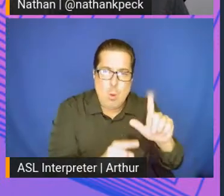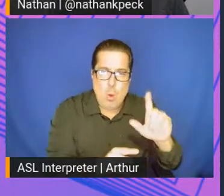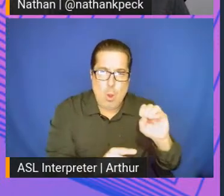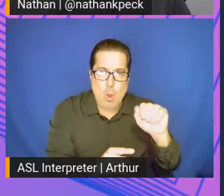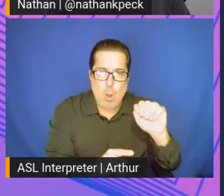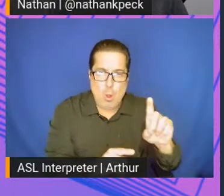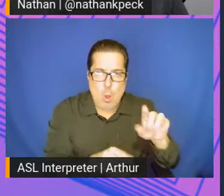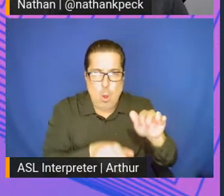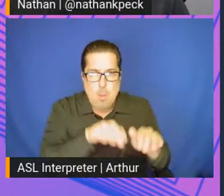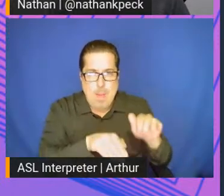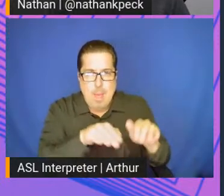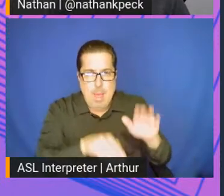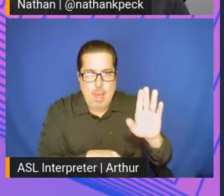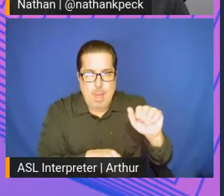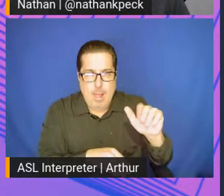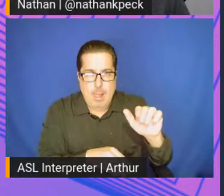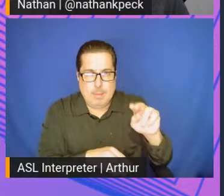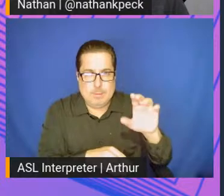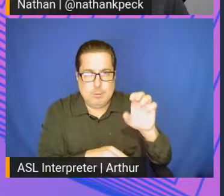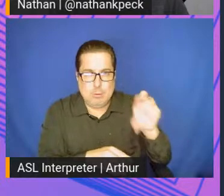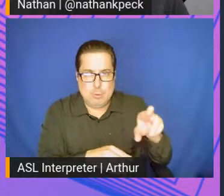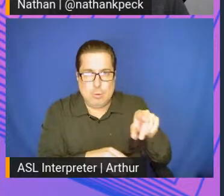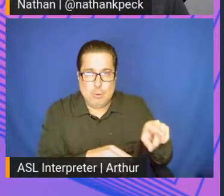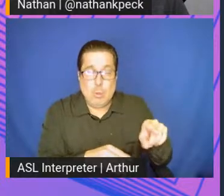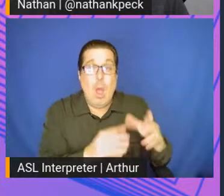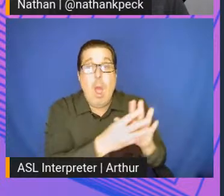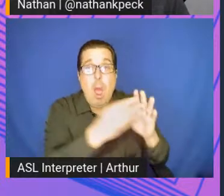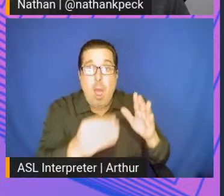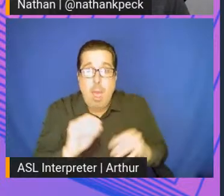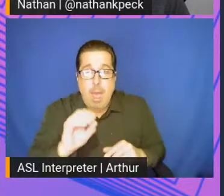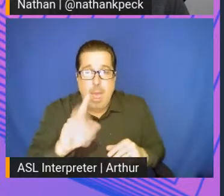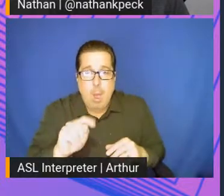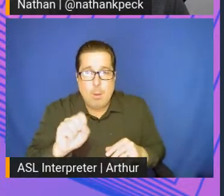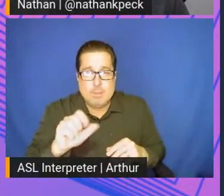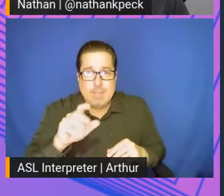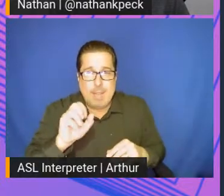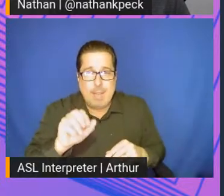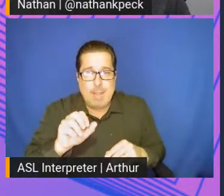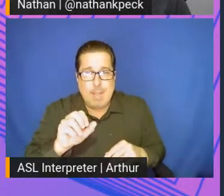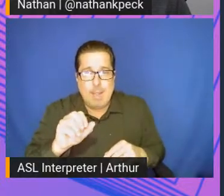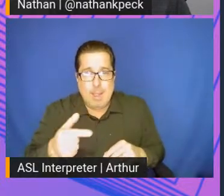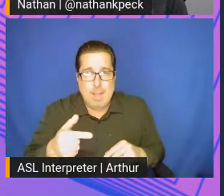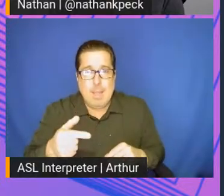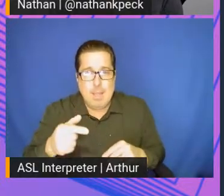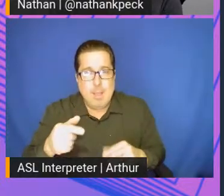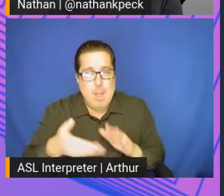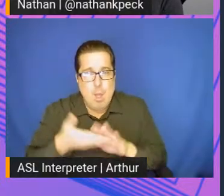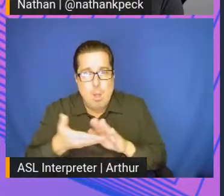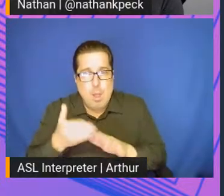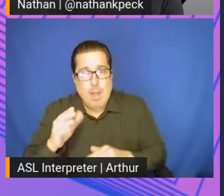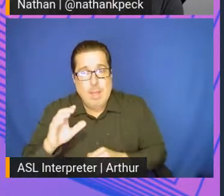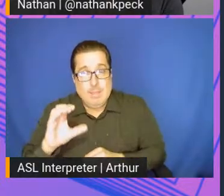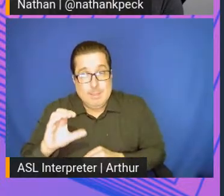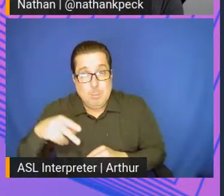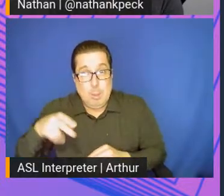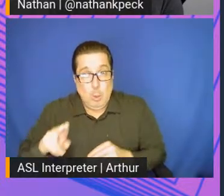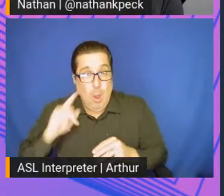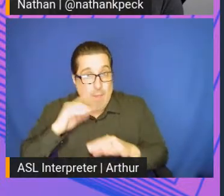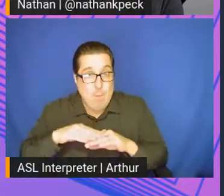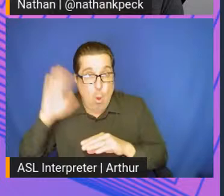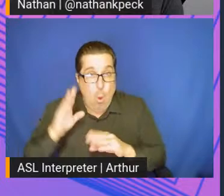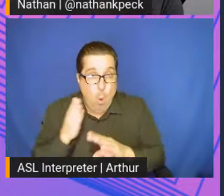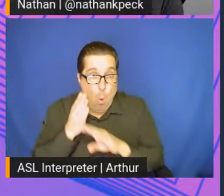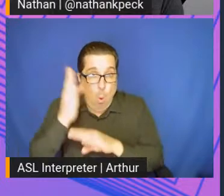to scale out the number of copies whenever the CPU utilized by the application goes over 80%. And so